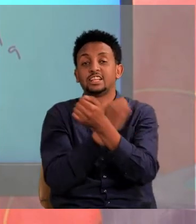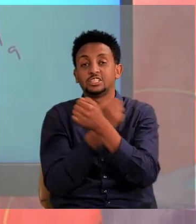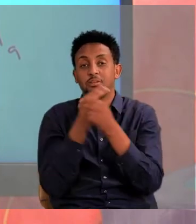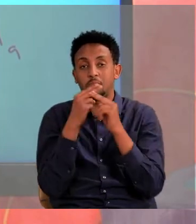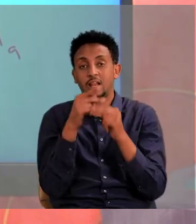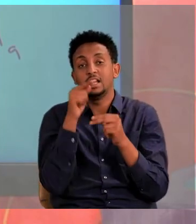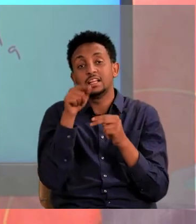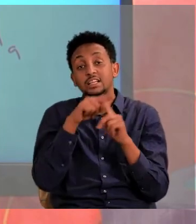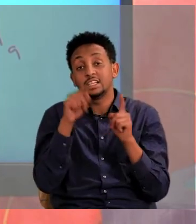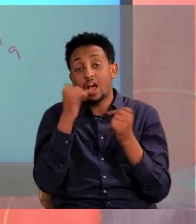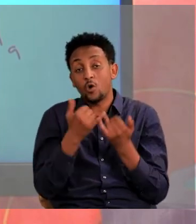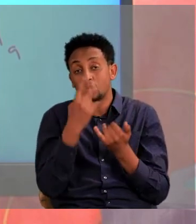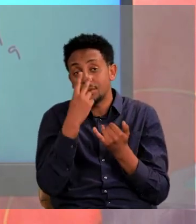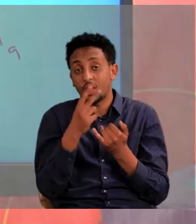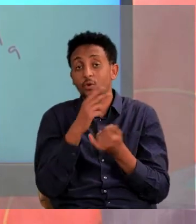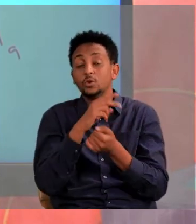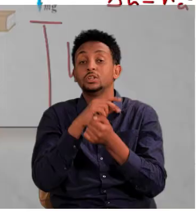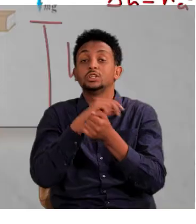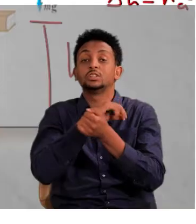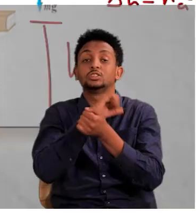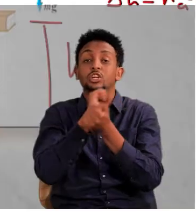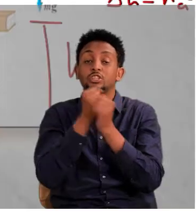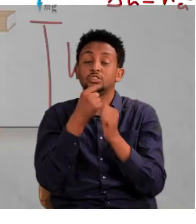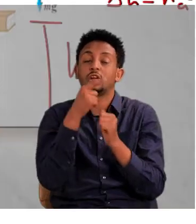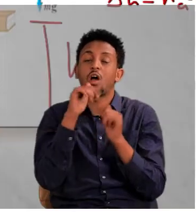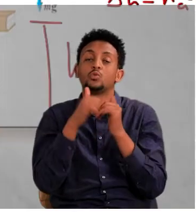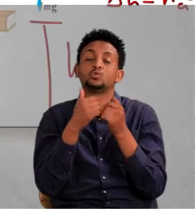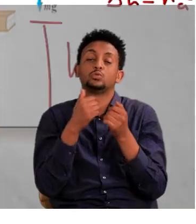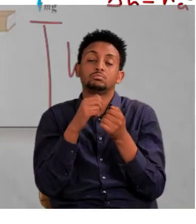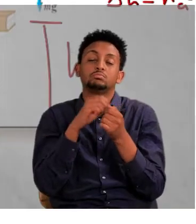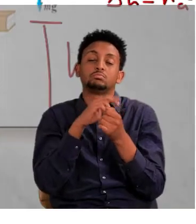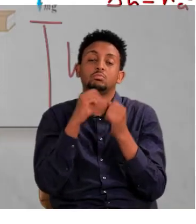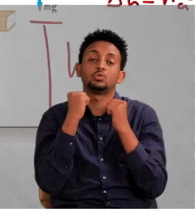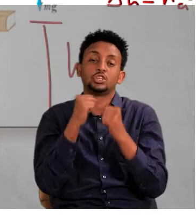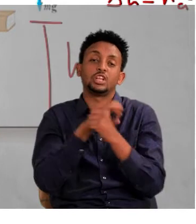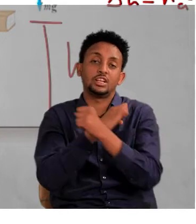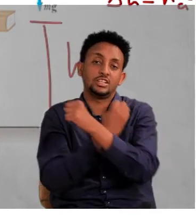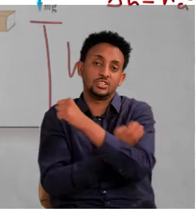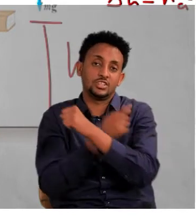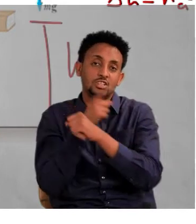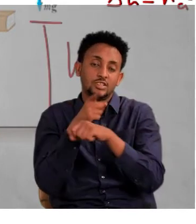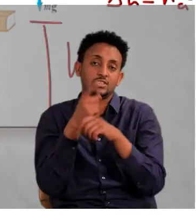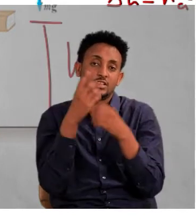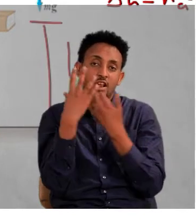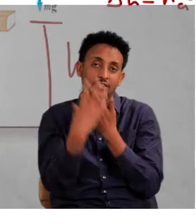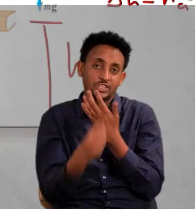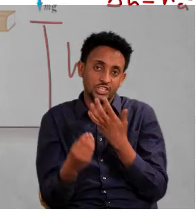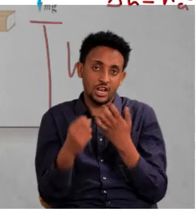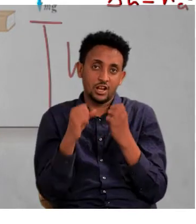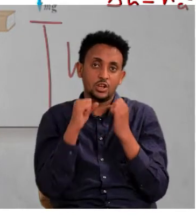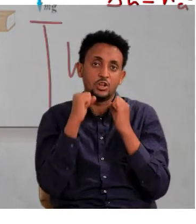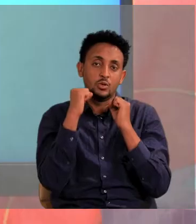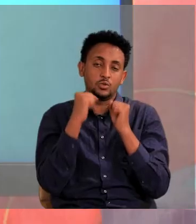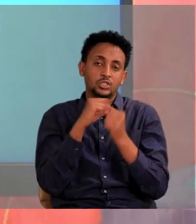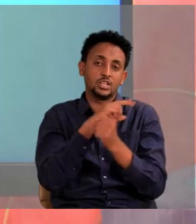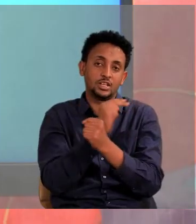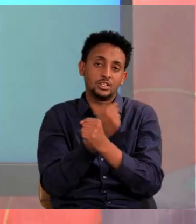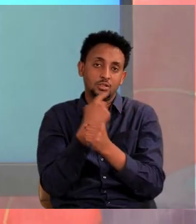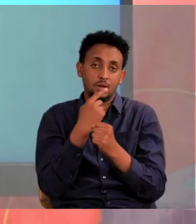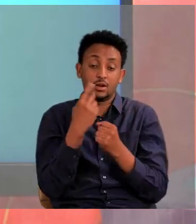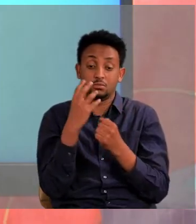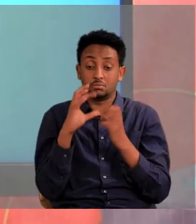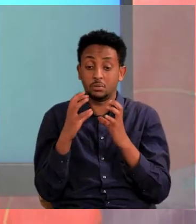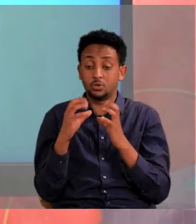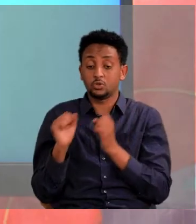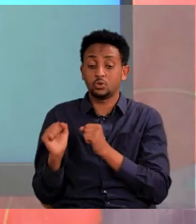But here, the change of position tells you how to perform the potential energy, and it's known to be gravitational potential energy. The object